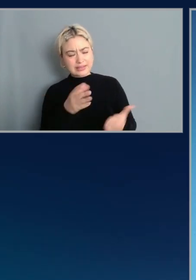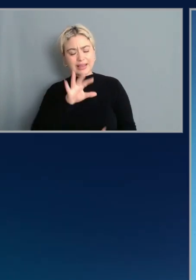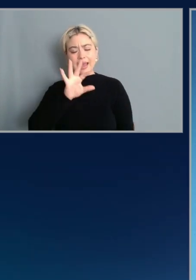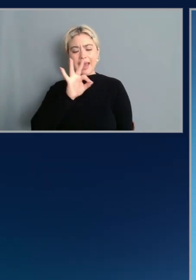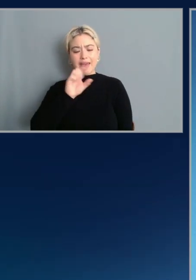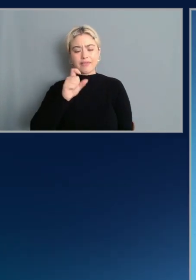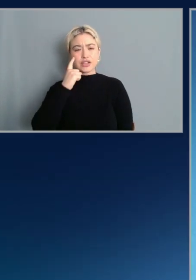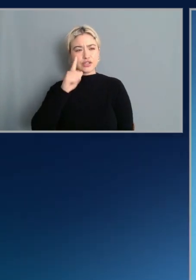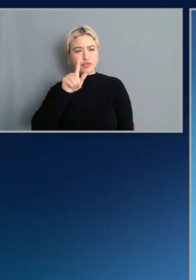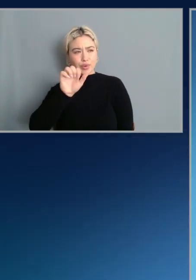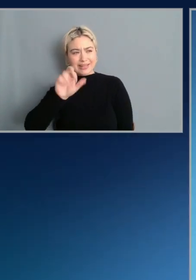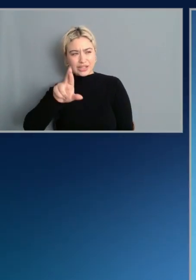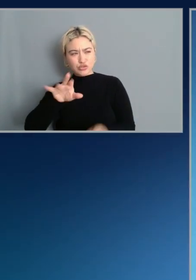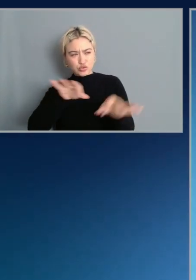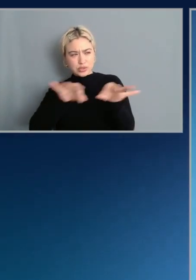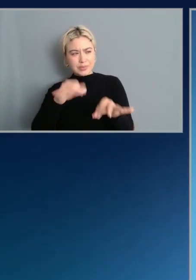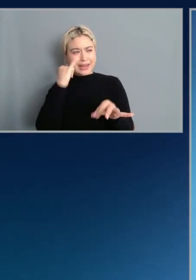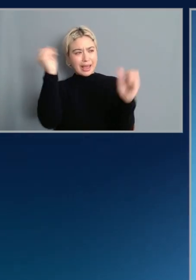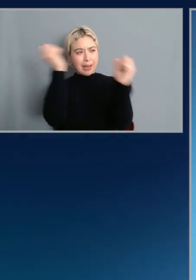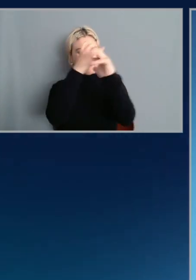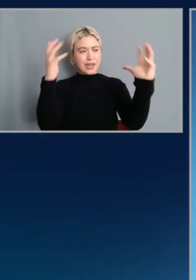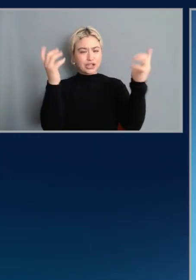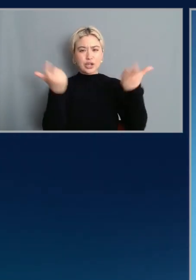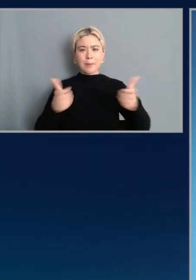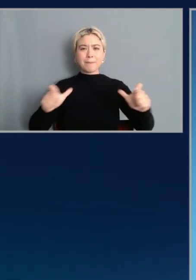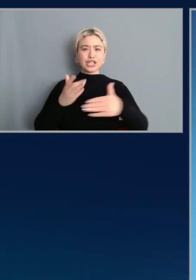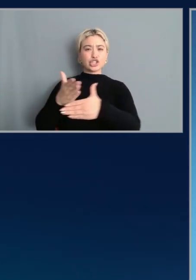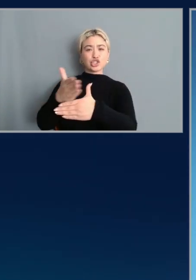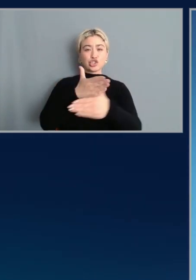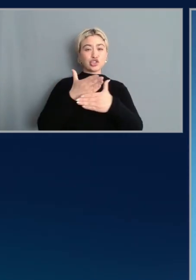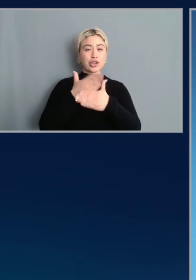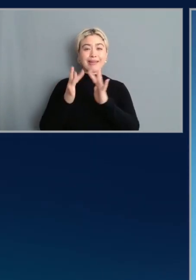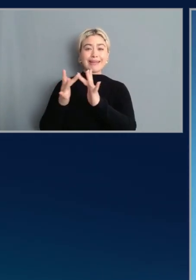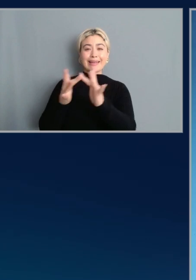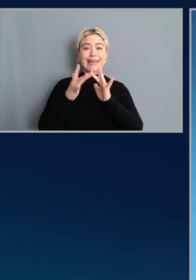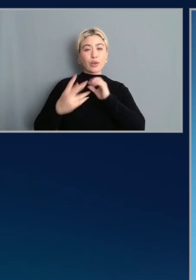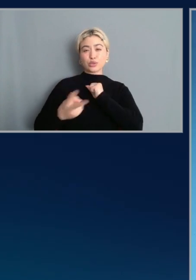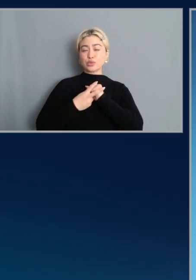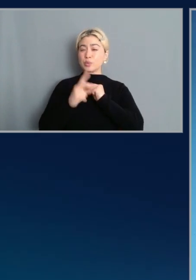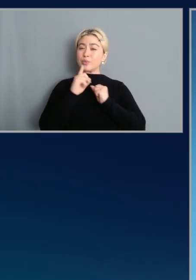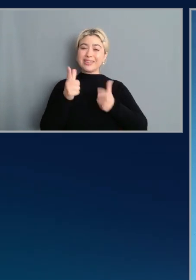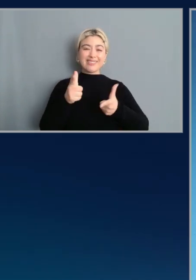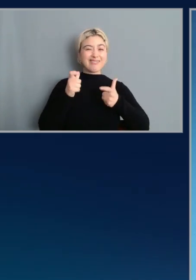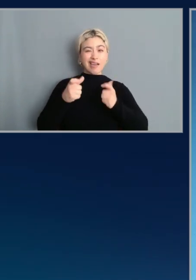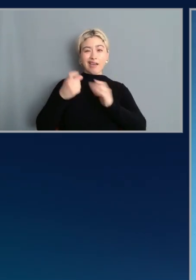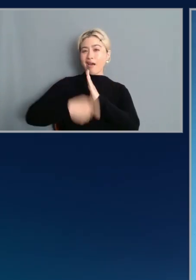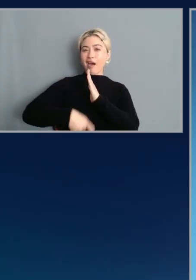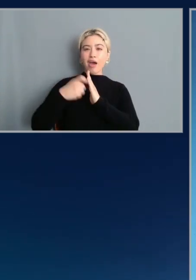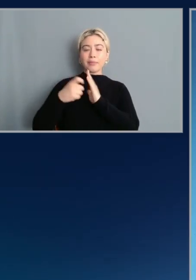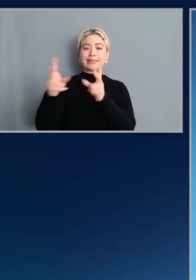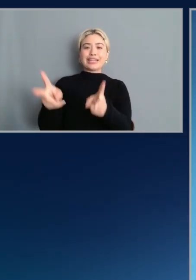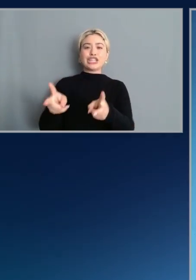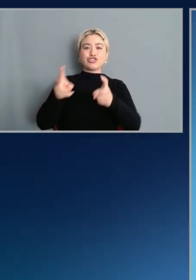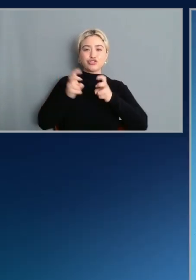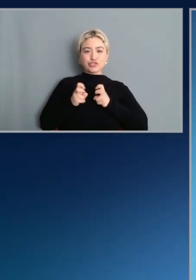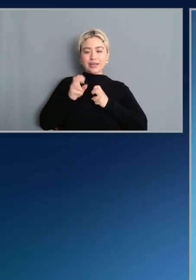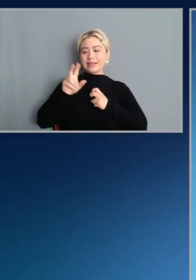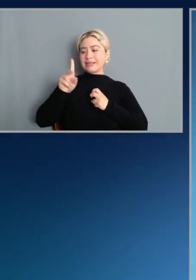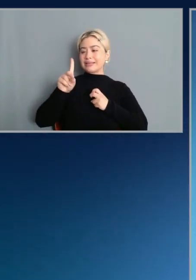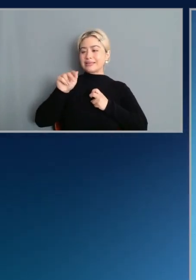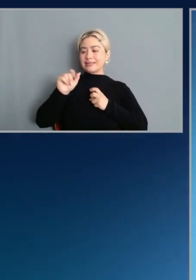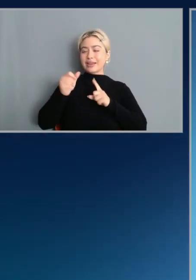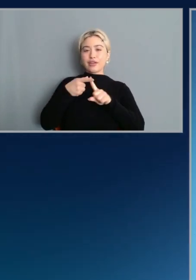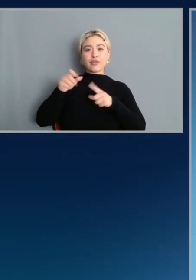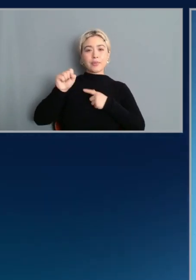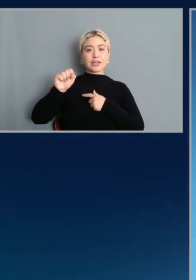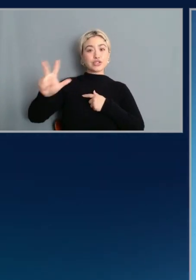to explain to the folks out there, imagine it as a big old shared network storage that's super fast, and then it automatically ingests data from something like Amazon S3. It is critical